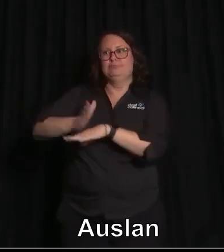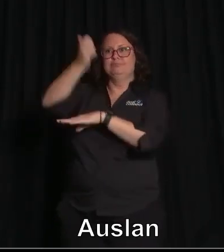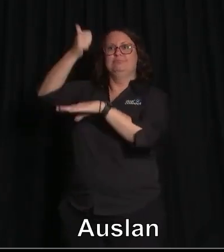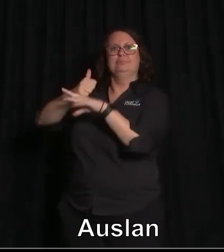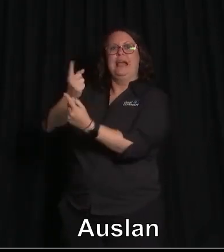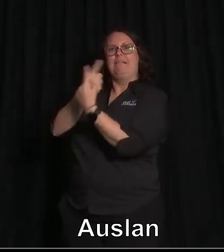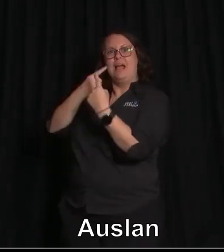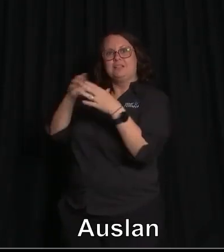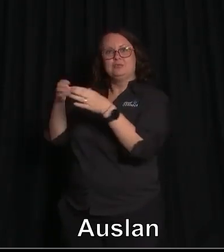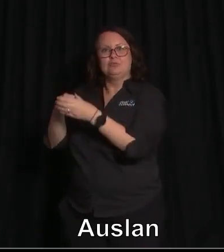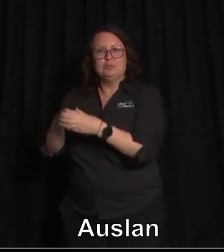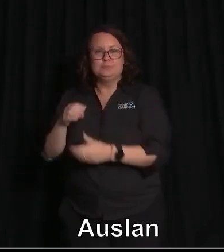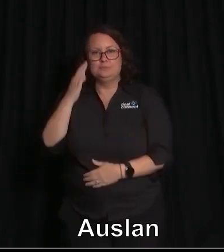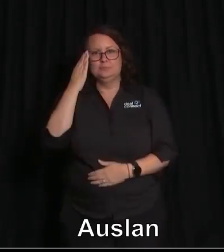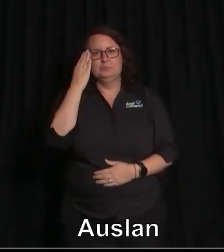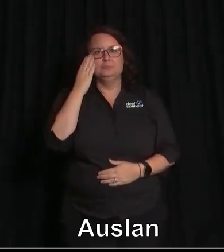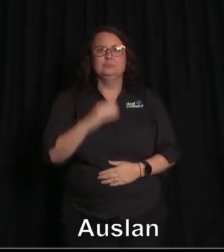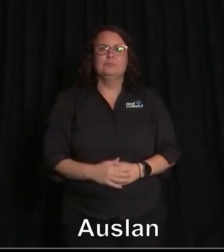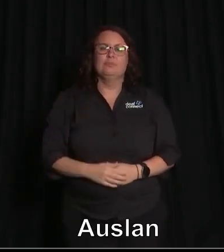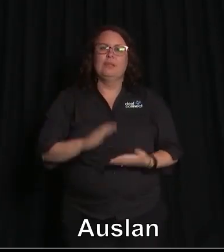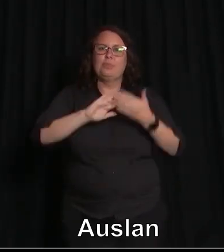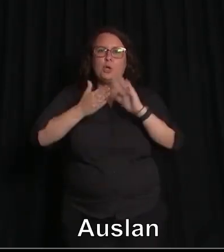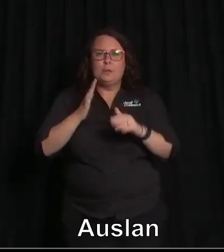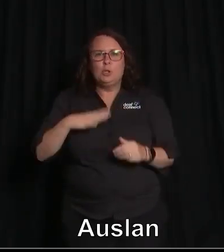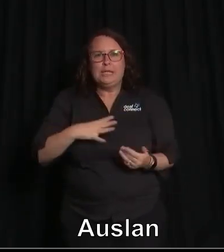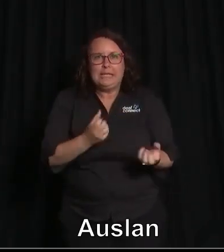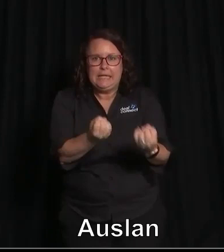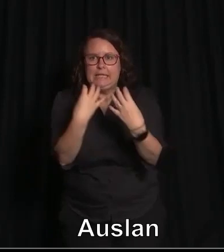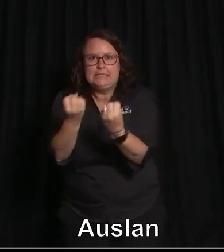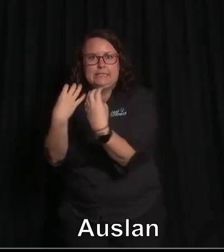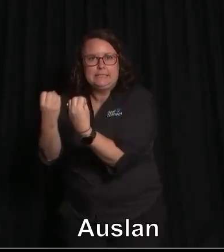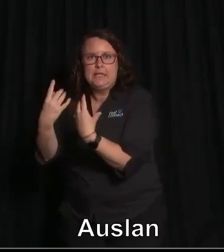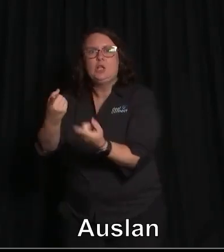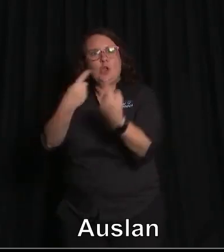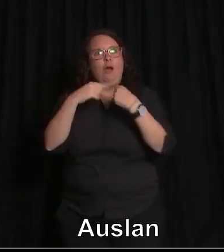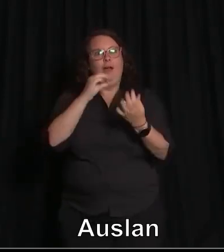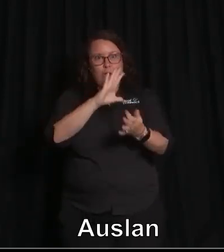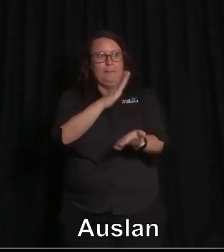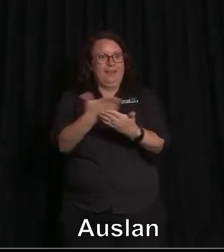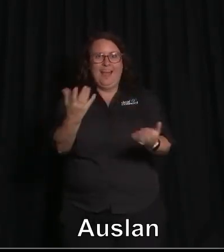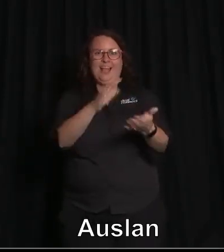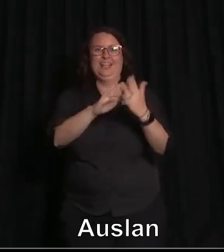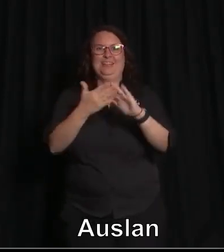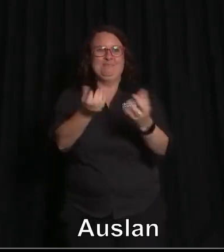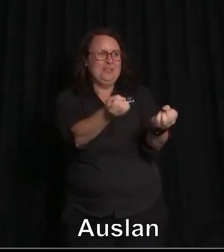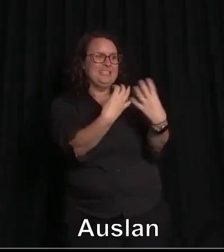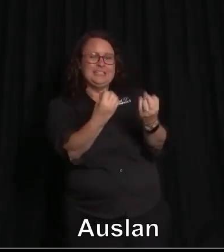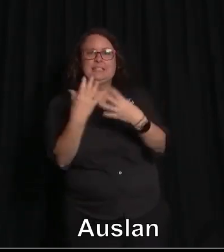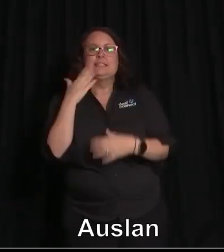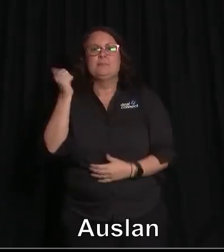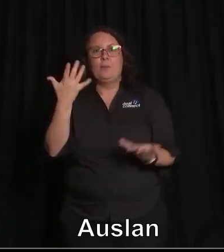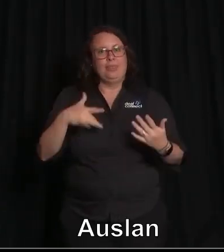an advisory group. Community needs determined by community, whoever they are, wherever they